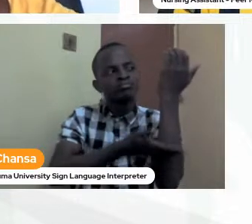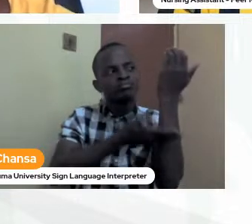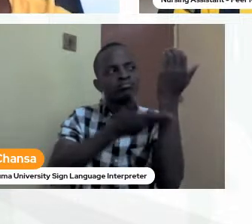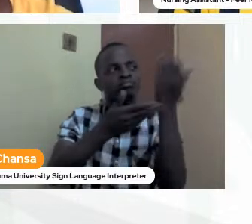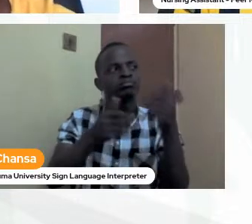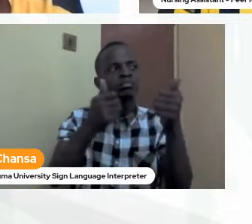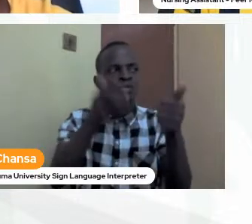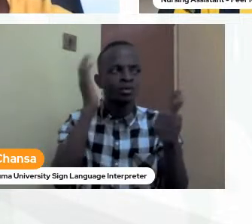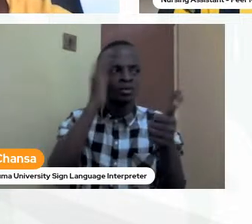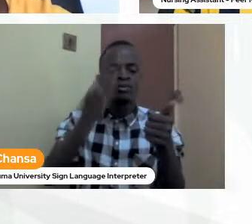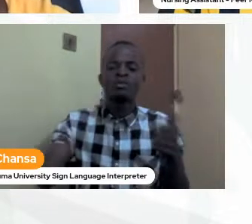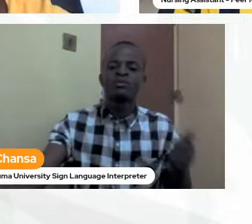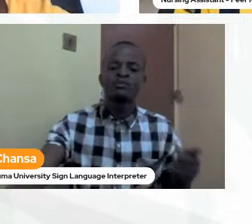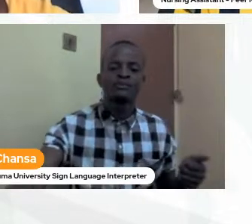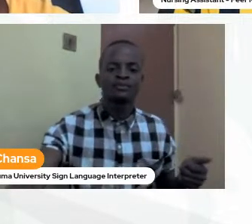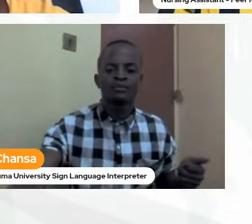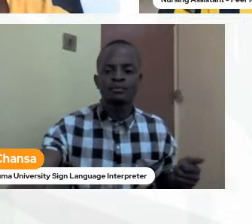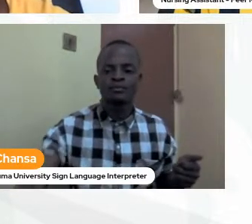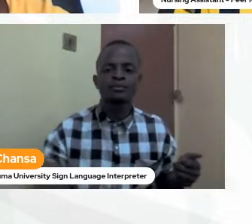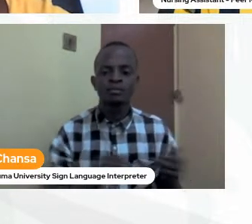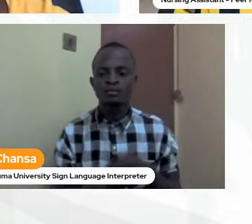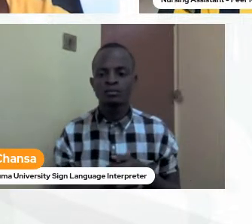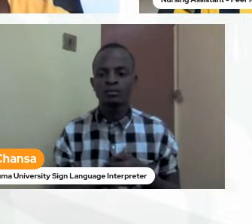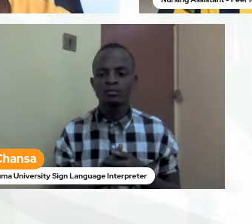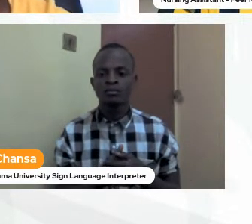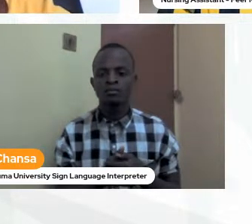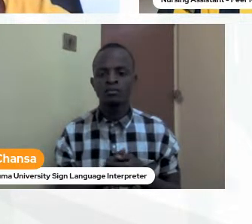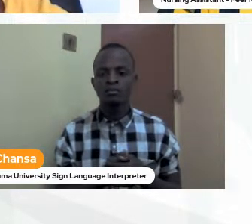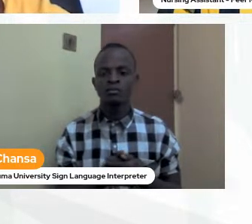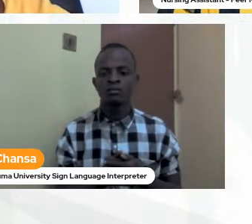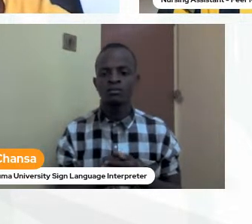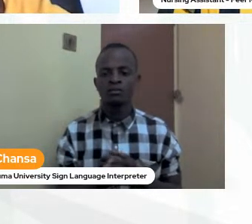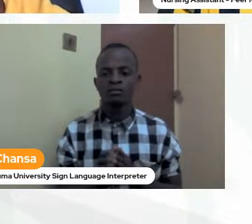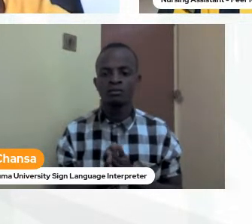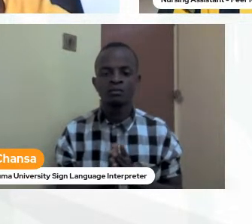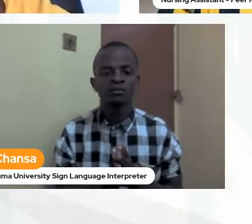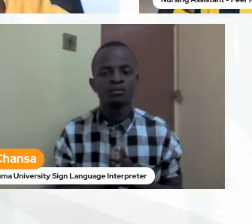is adolescent-friendly. Yeah.